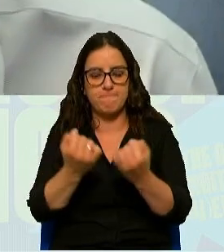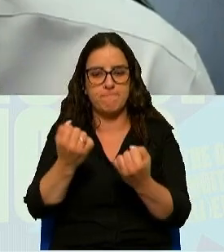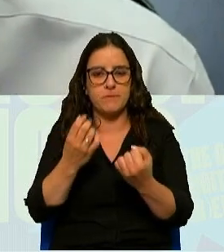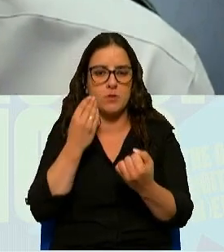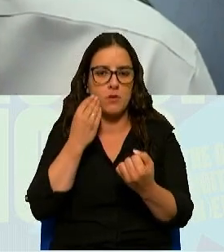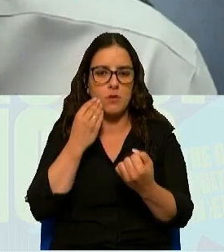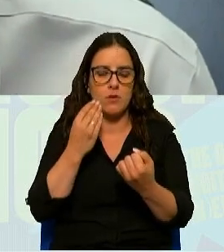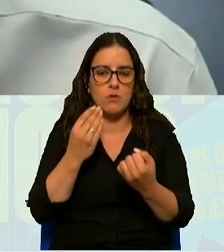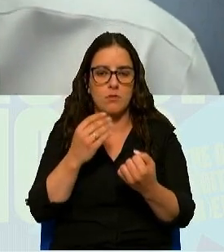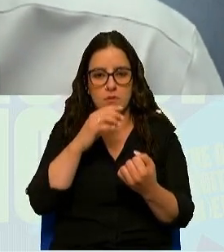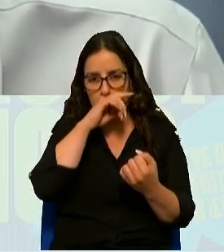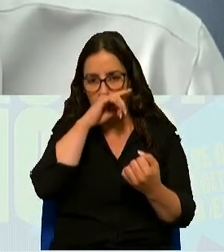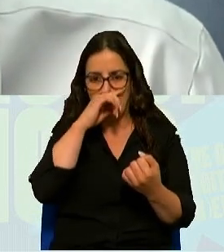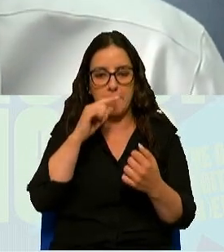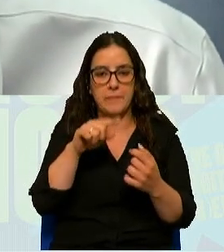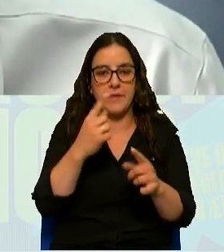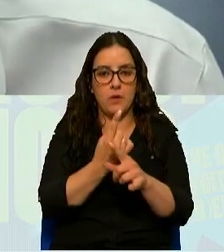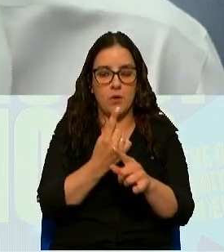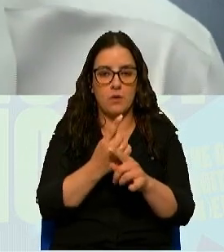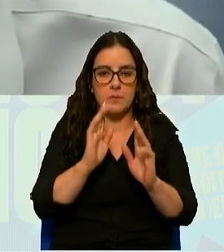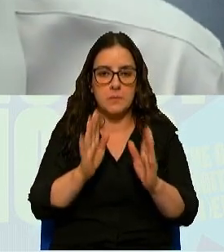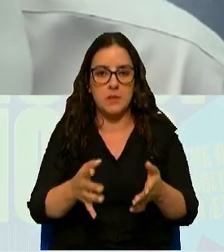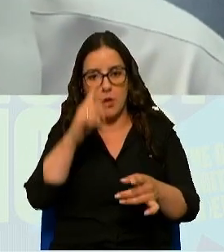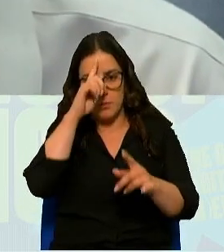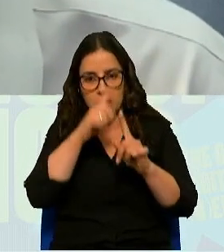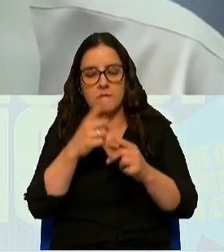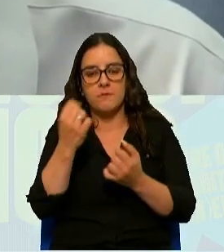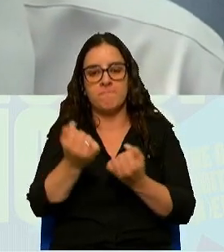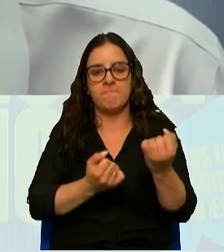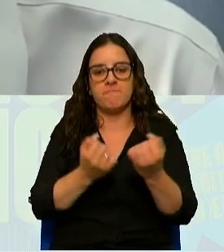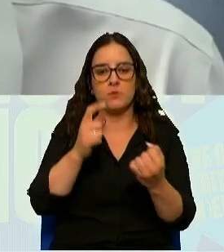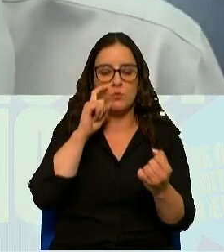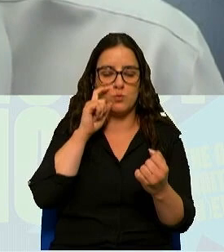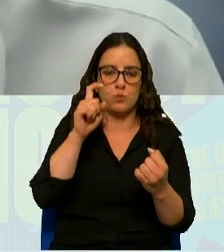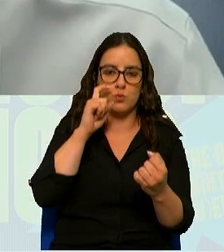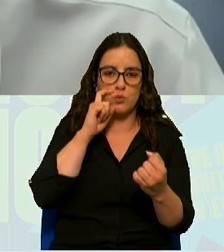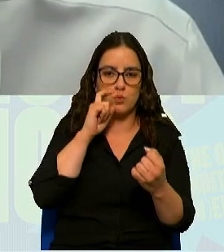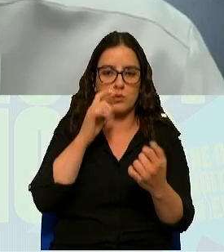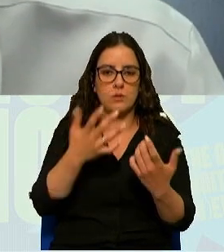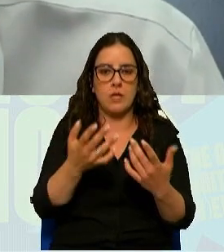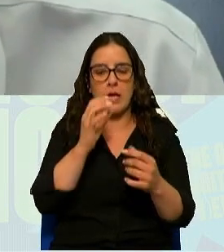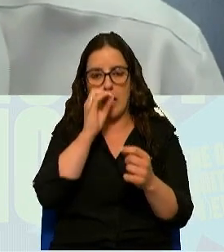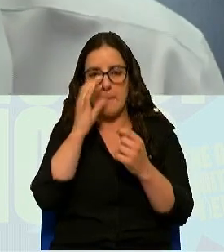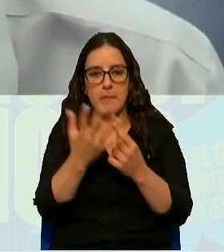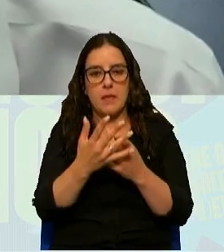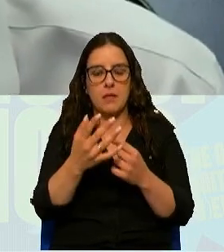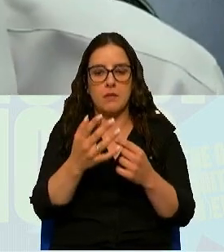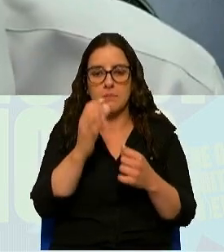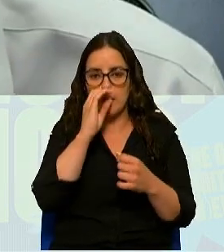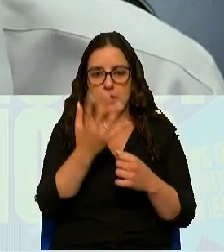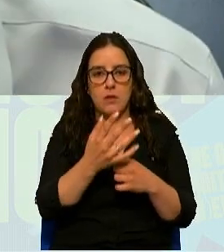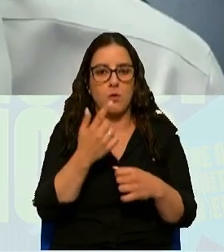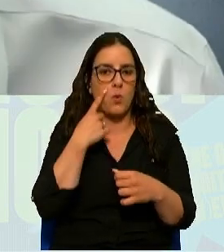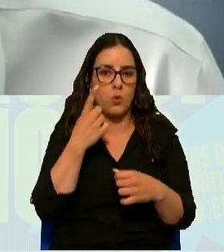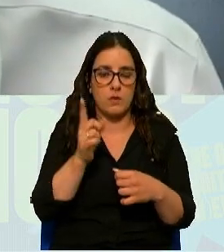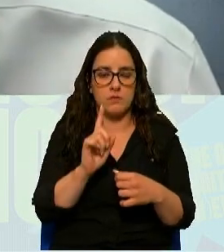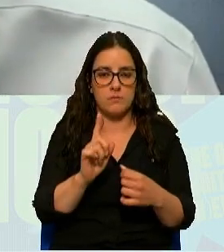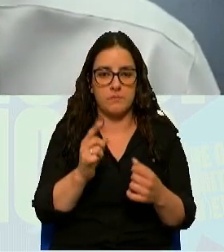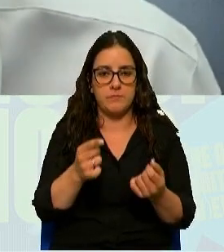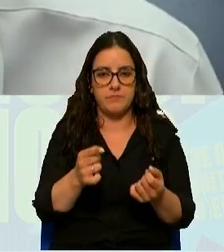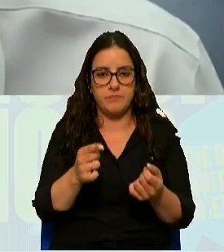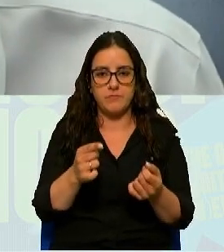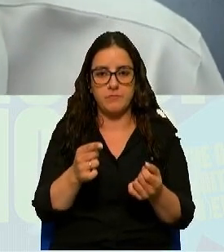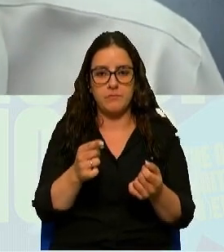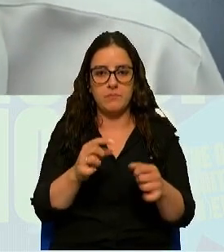be able to drive safely in unknown environments. And the types of systems that we have now are